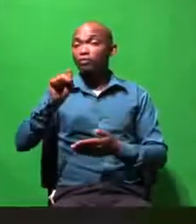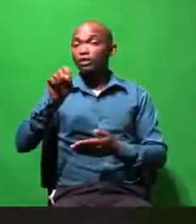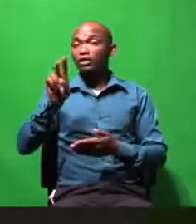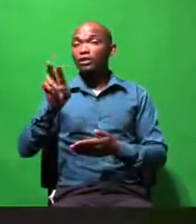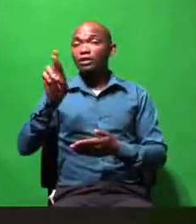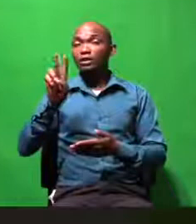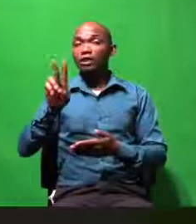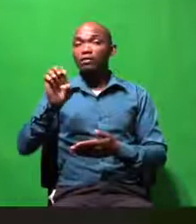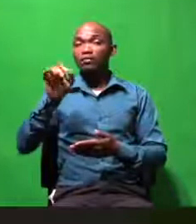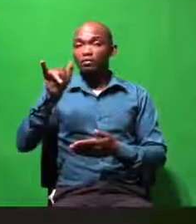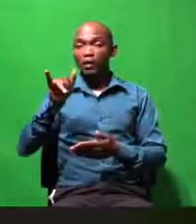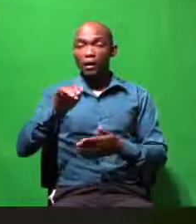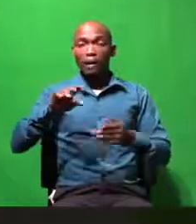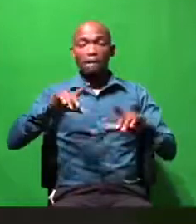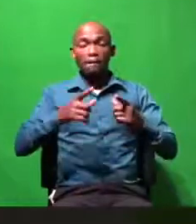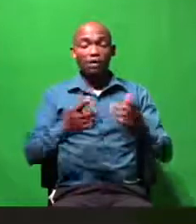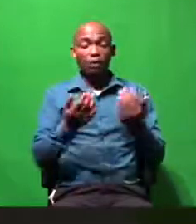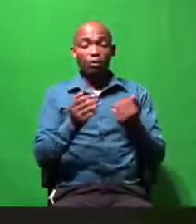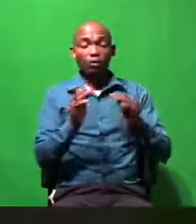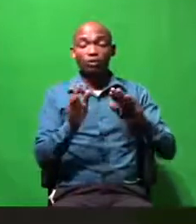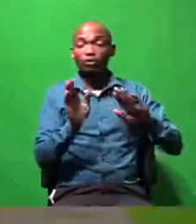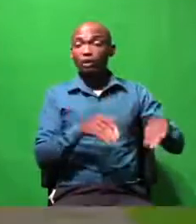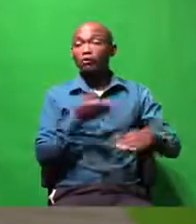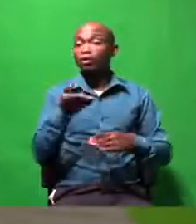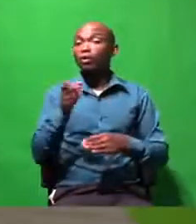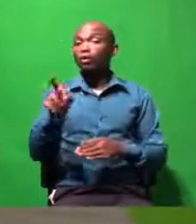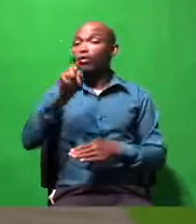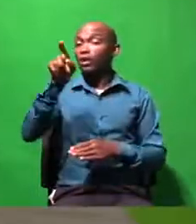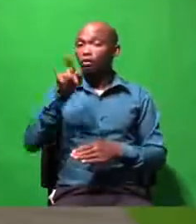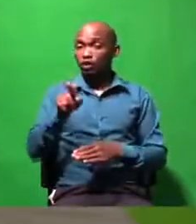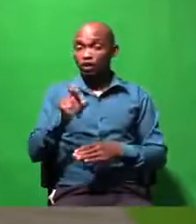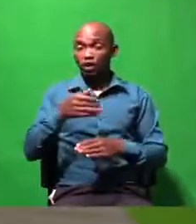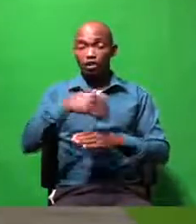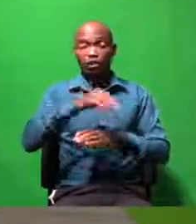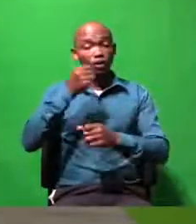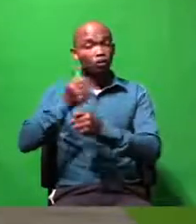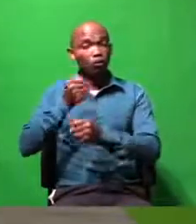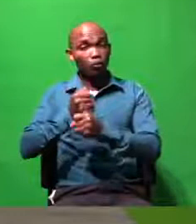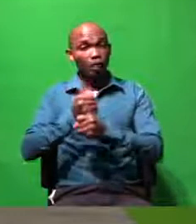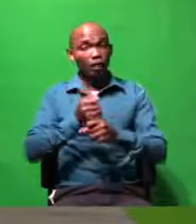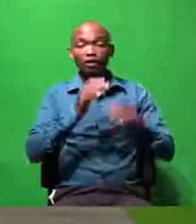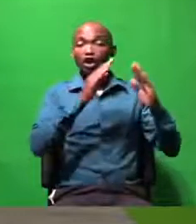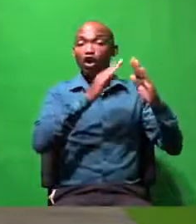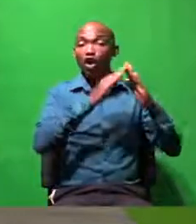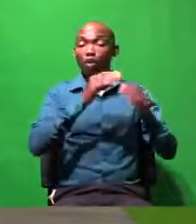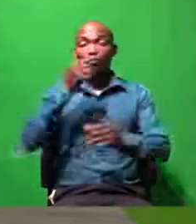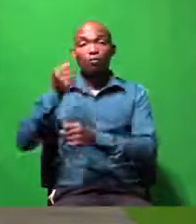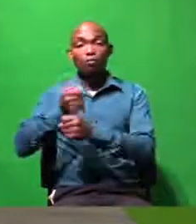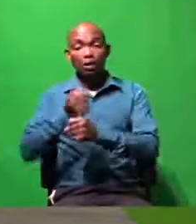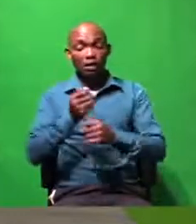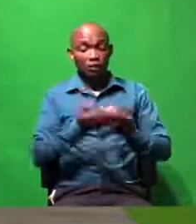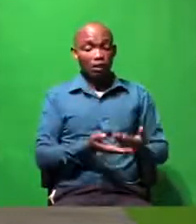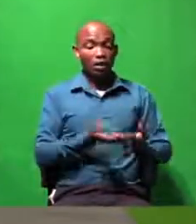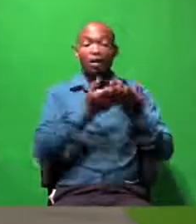can leave you with some question here in order to work as a homework and can help you with